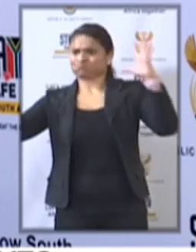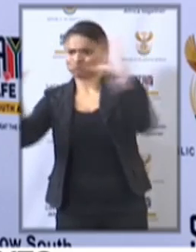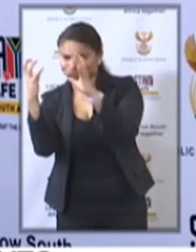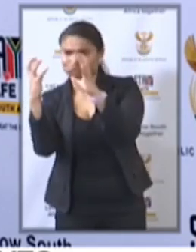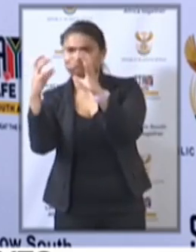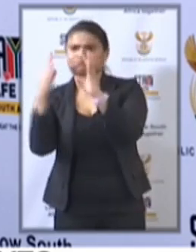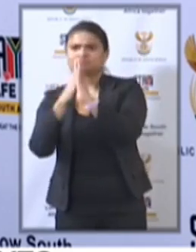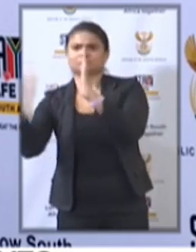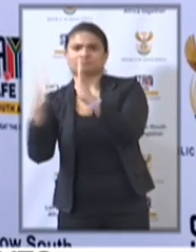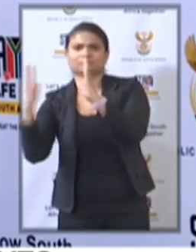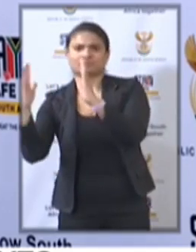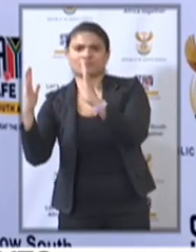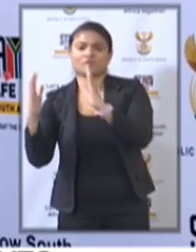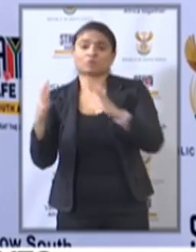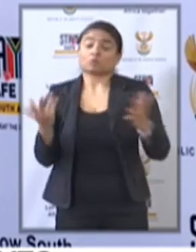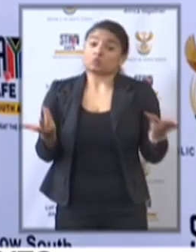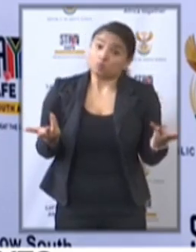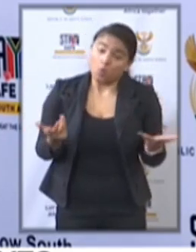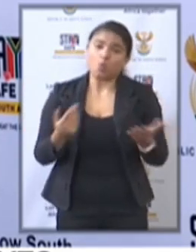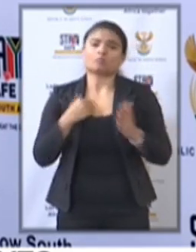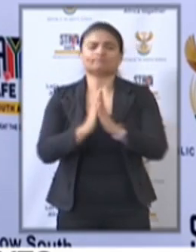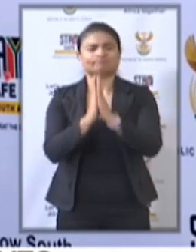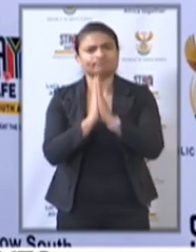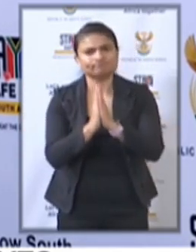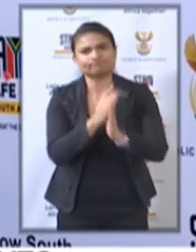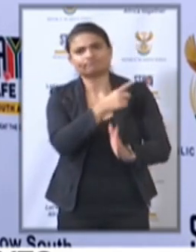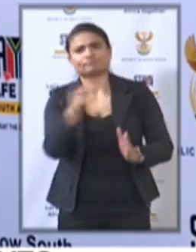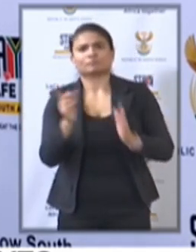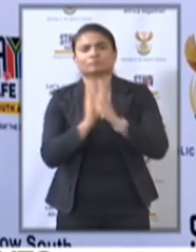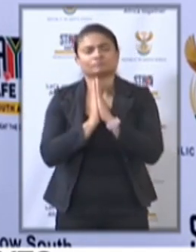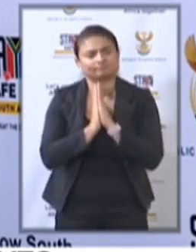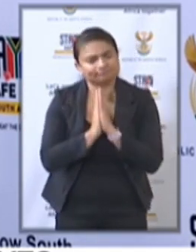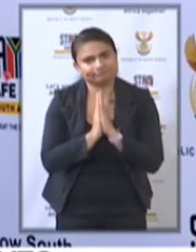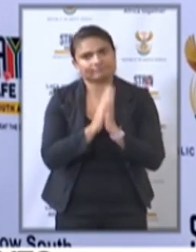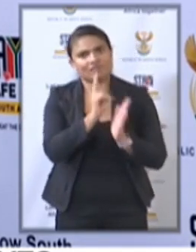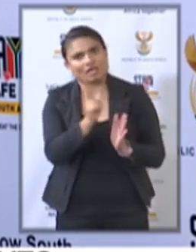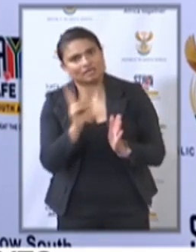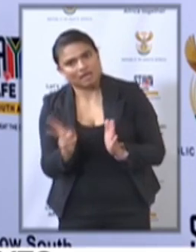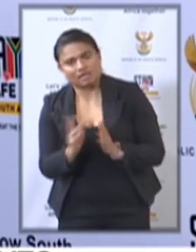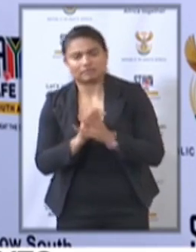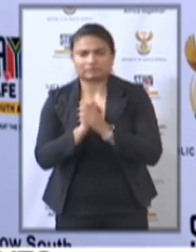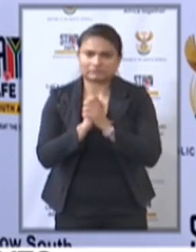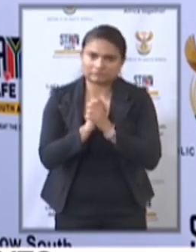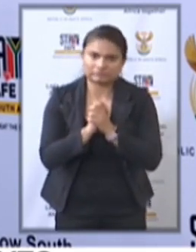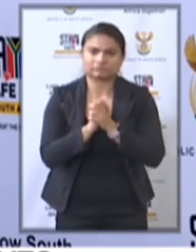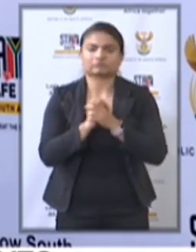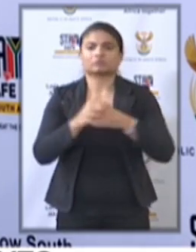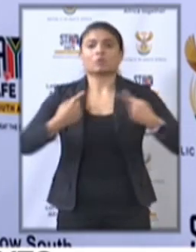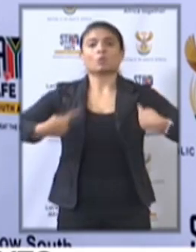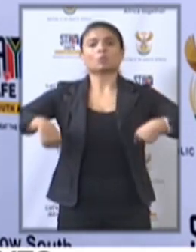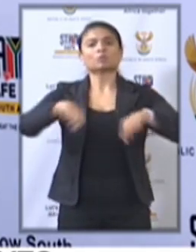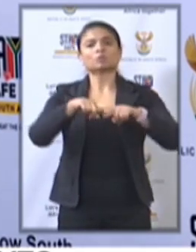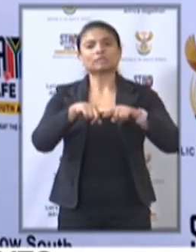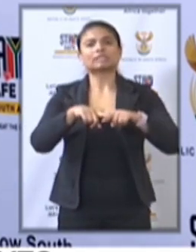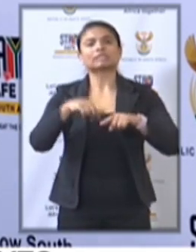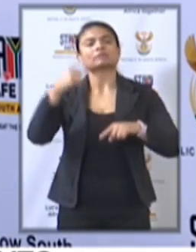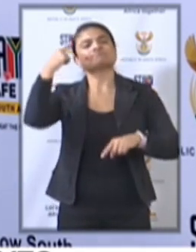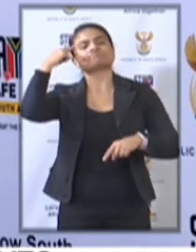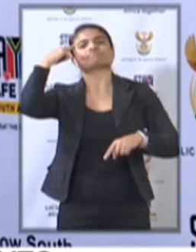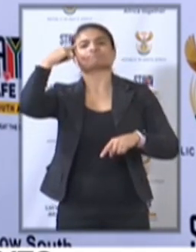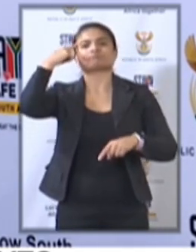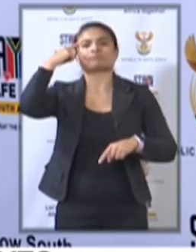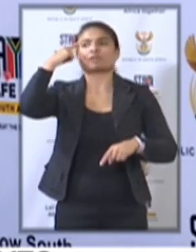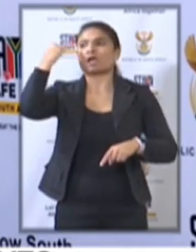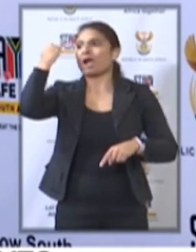again, it's my plea, let's not turn into a fashion this idea